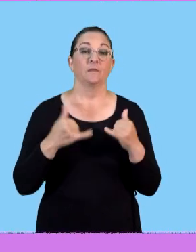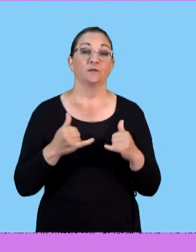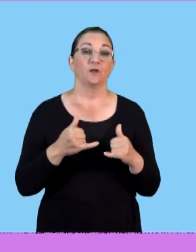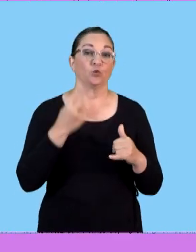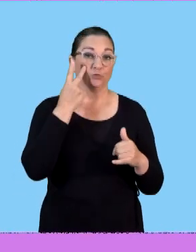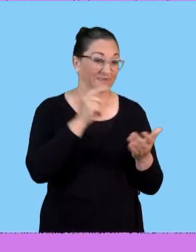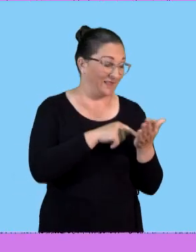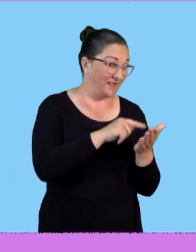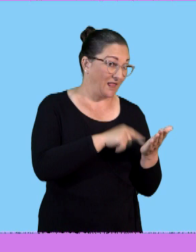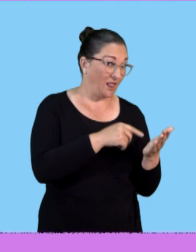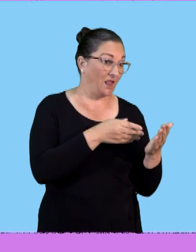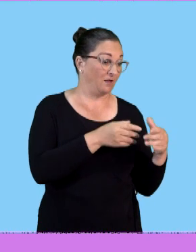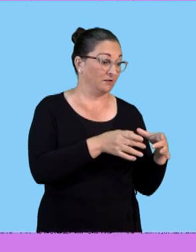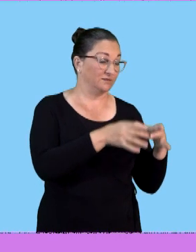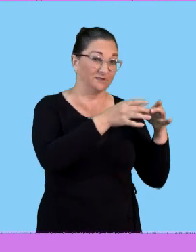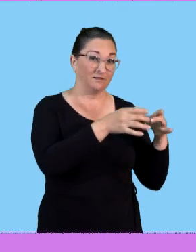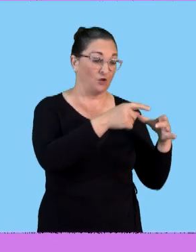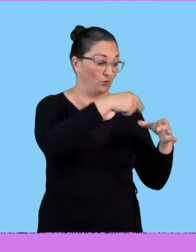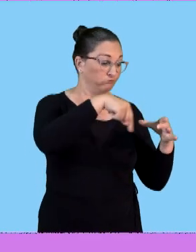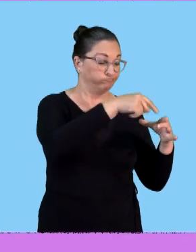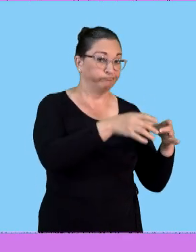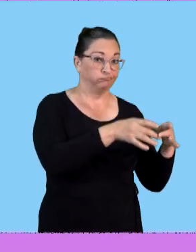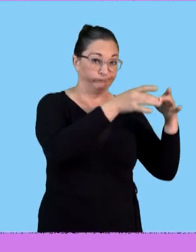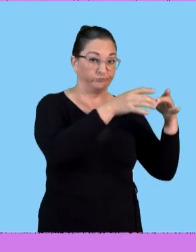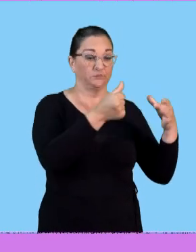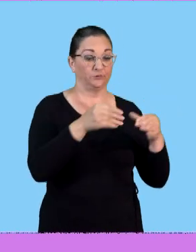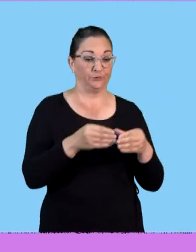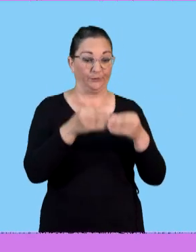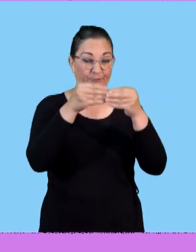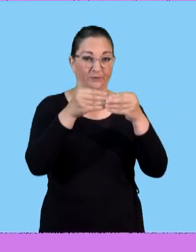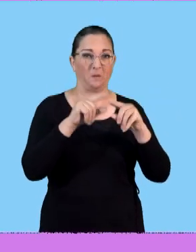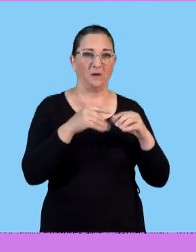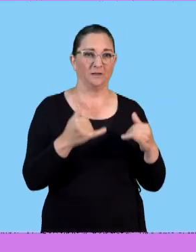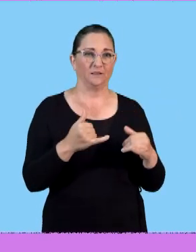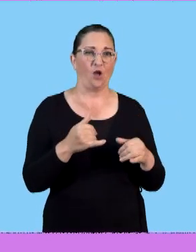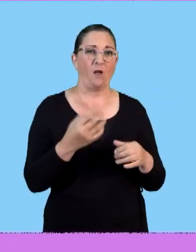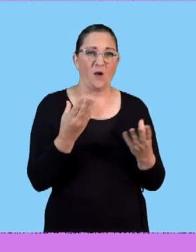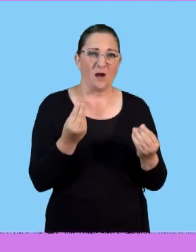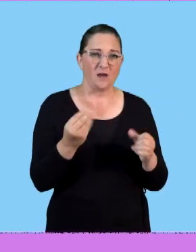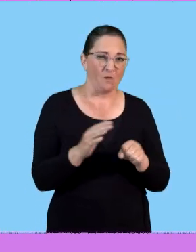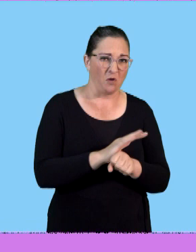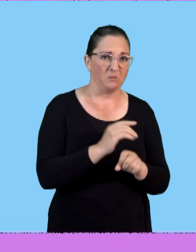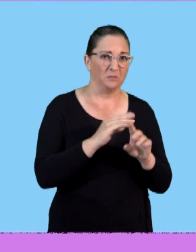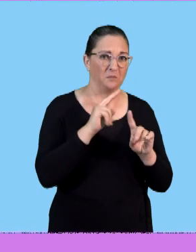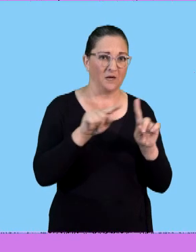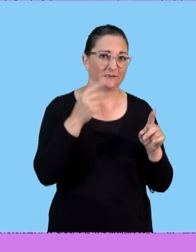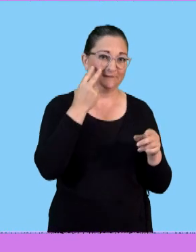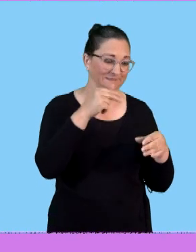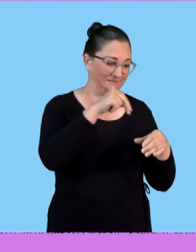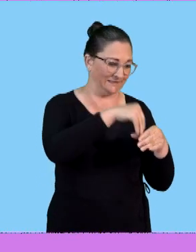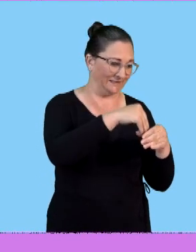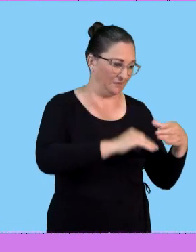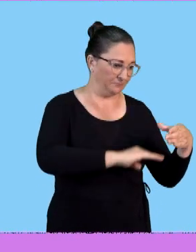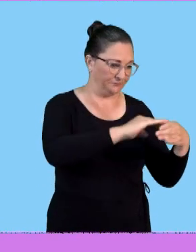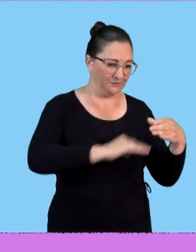we calculate the volume of these two different shapes, right, rounded to the nearest whole number, that the capacity of the bottles will